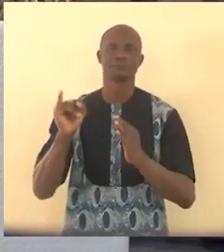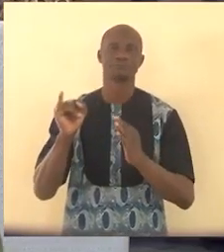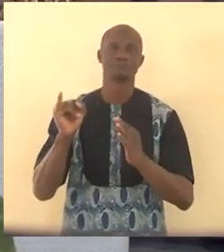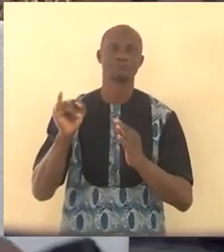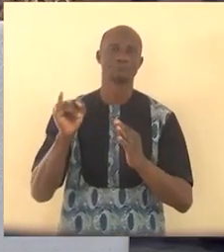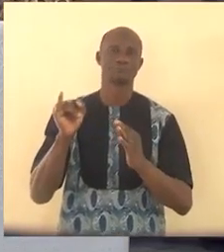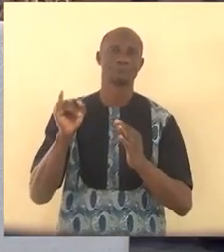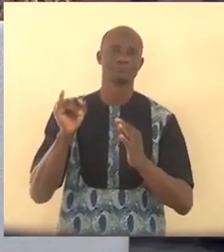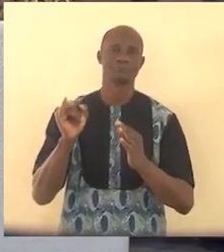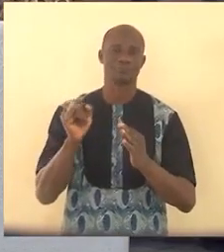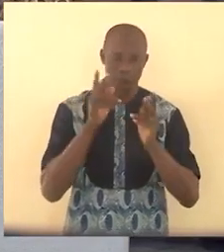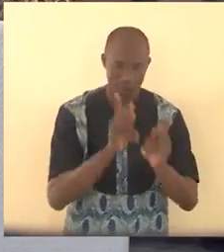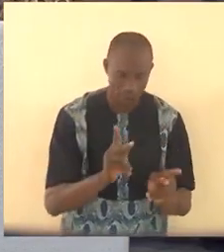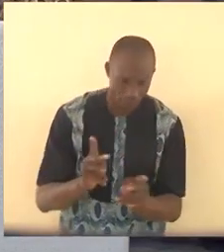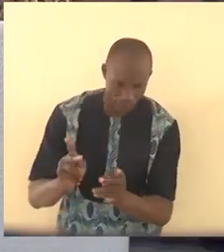to re-strategize.